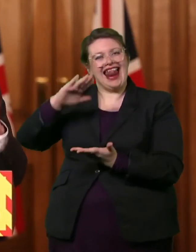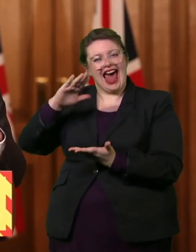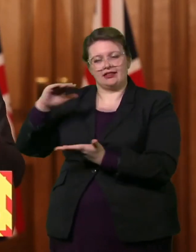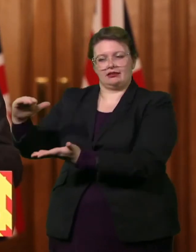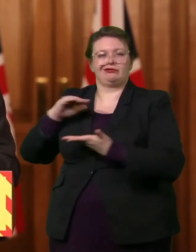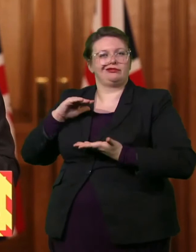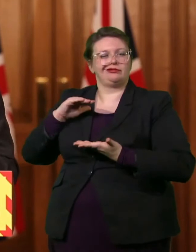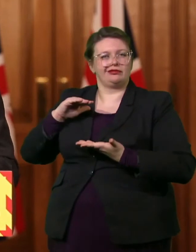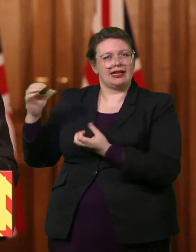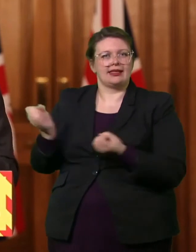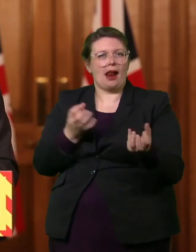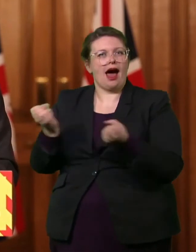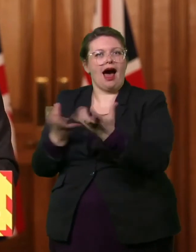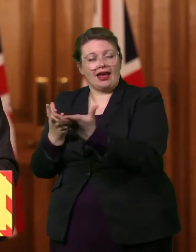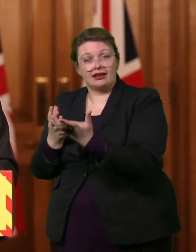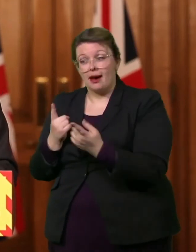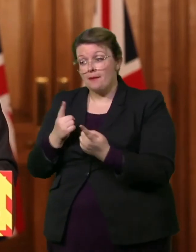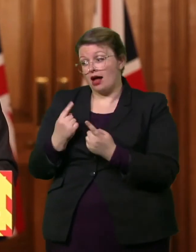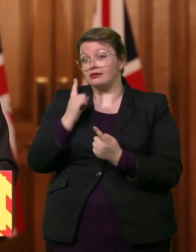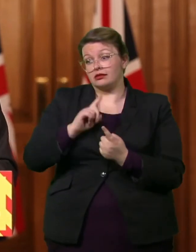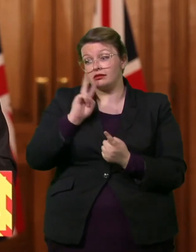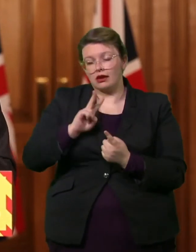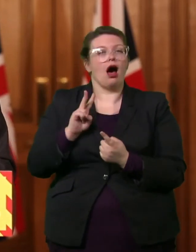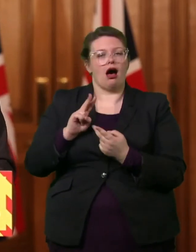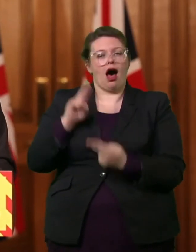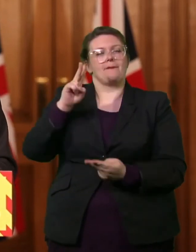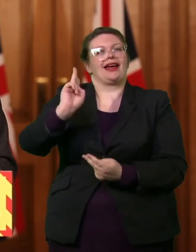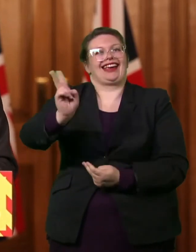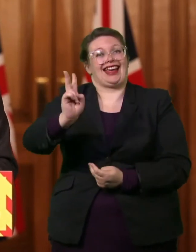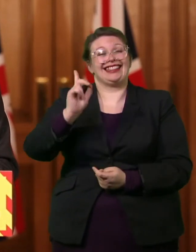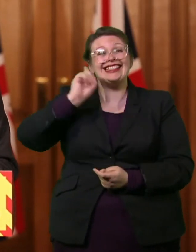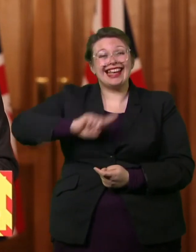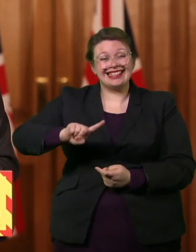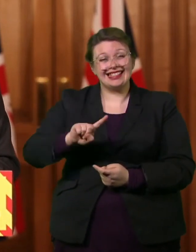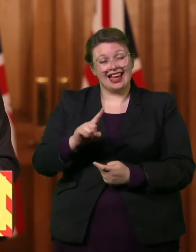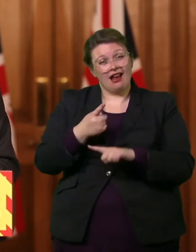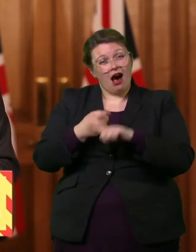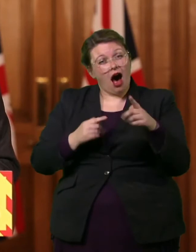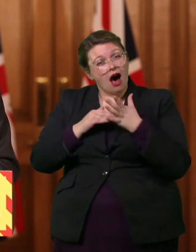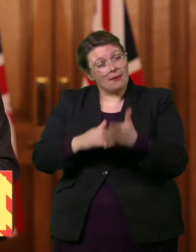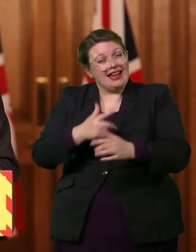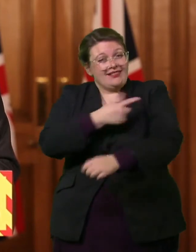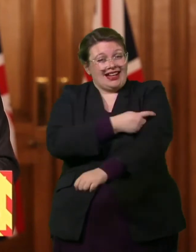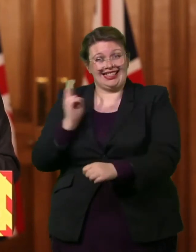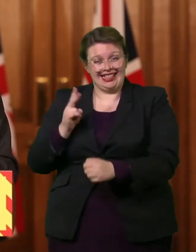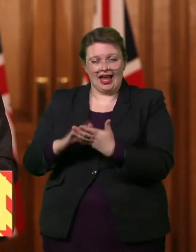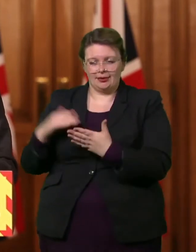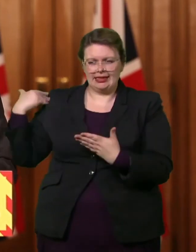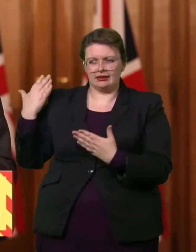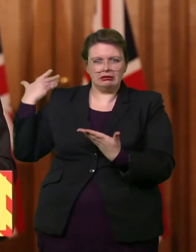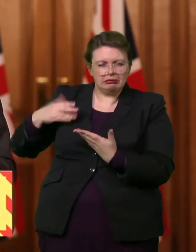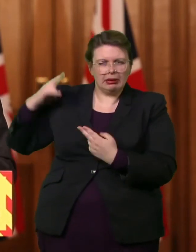up again. And yesterday we did over 500,000 jabs again for the first time in over a week. So that supply